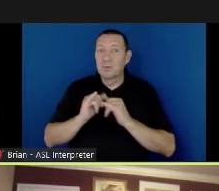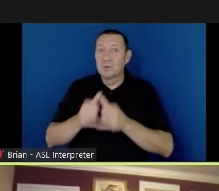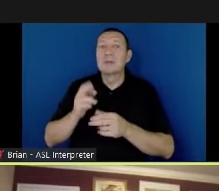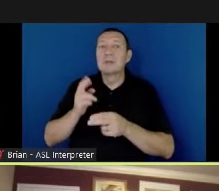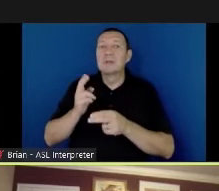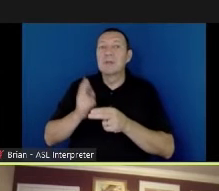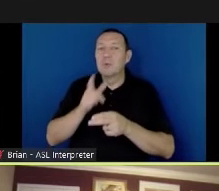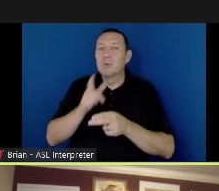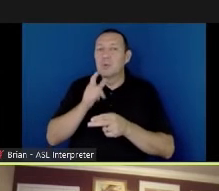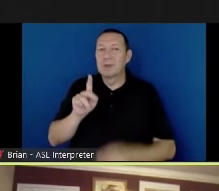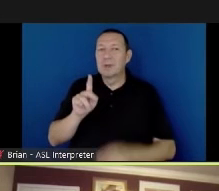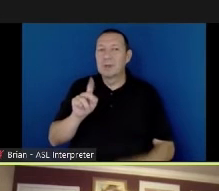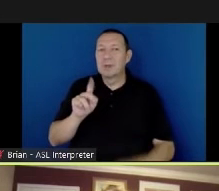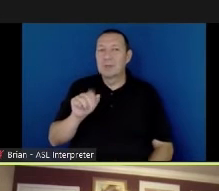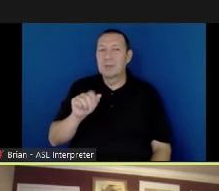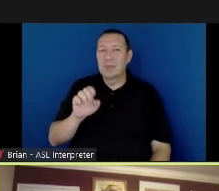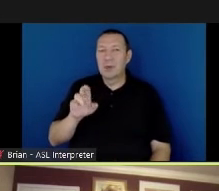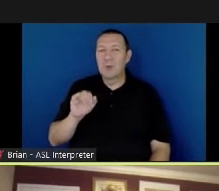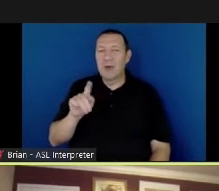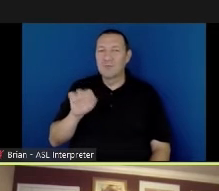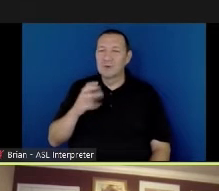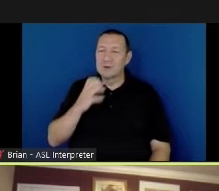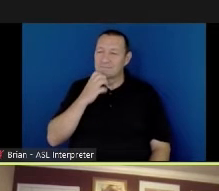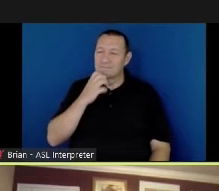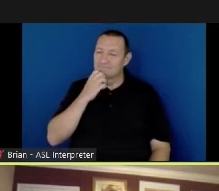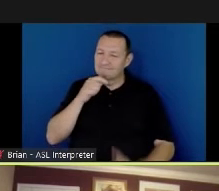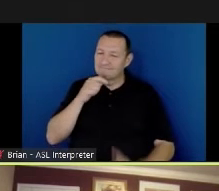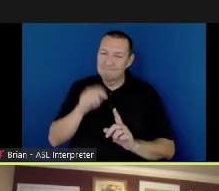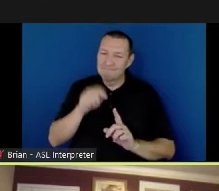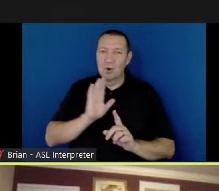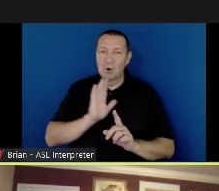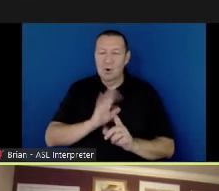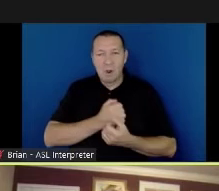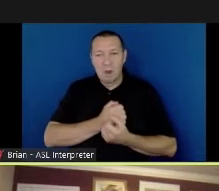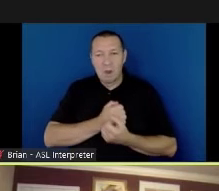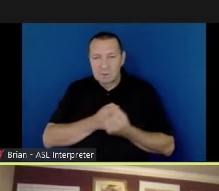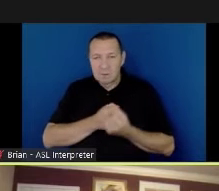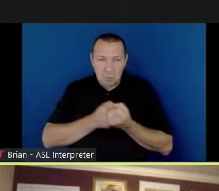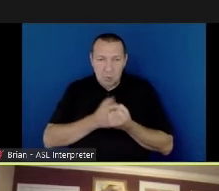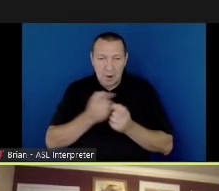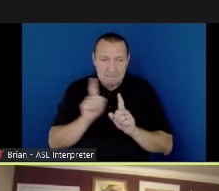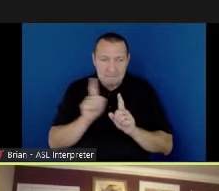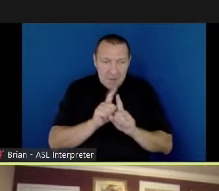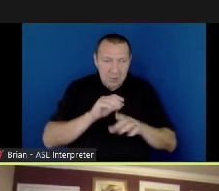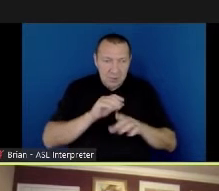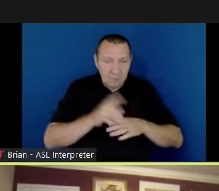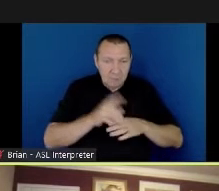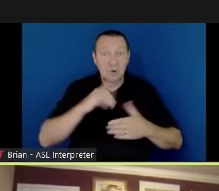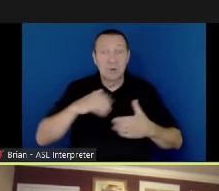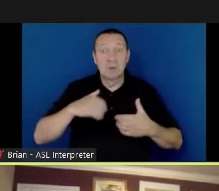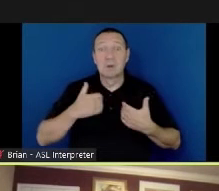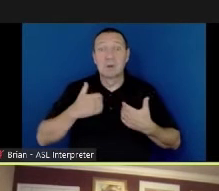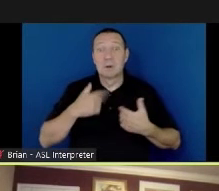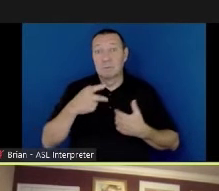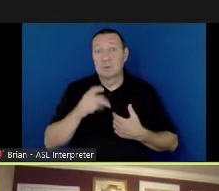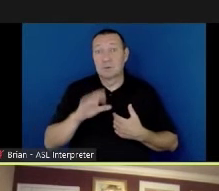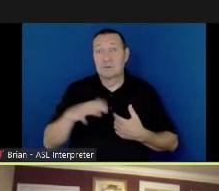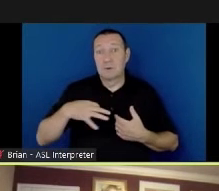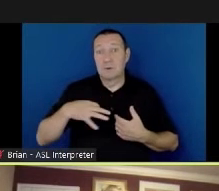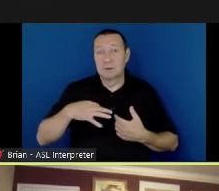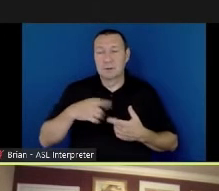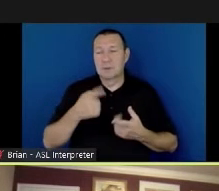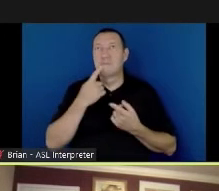Raftery, our beloved Kate Raftery, whose love, support, and mentoring for younger Peace Corps volunteers is well